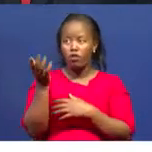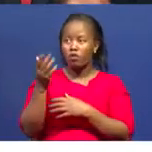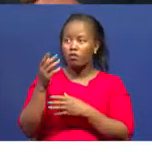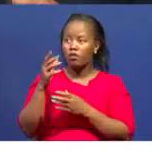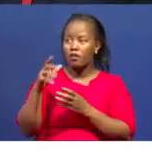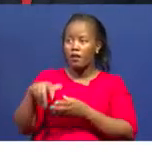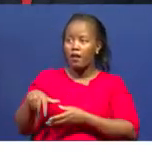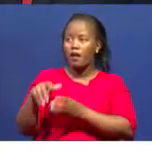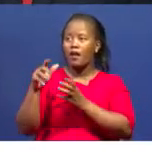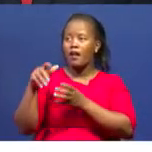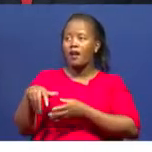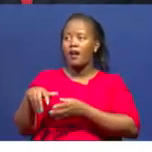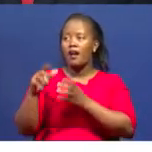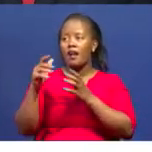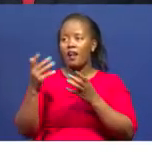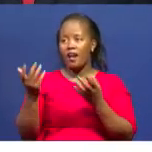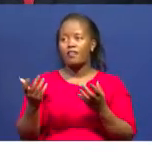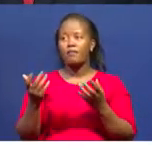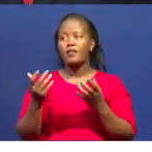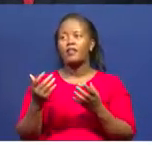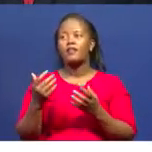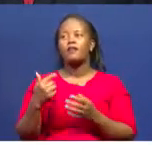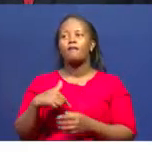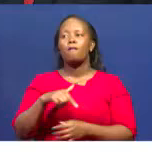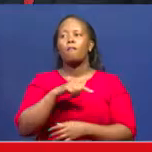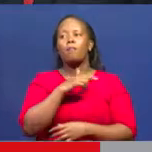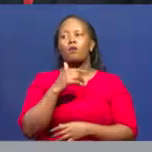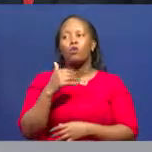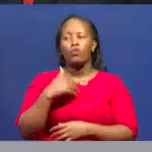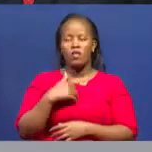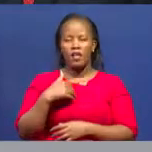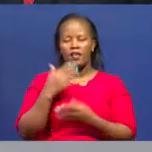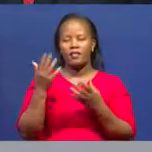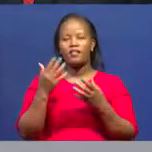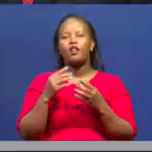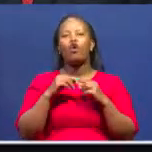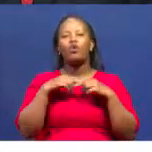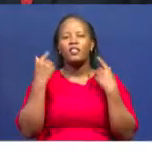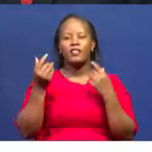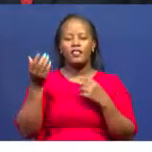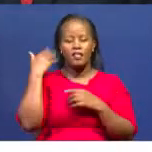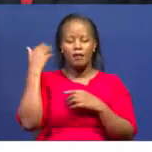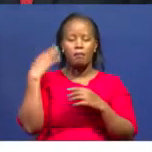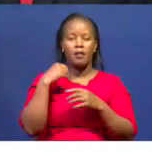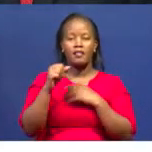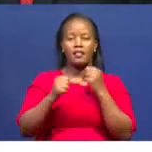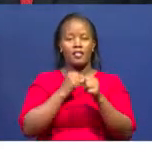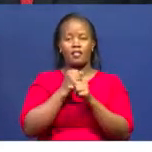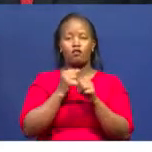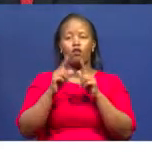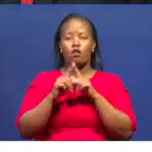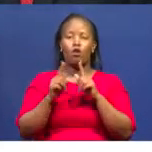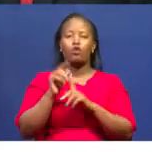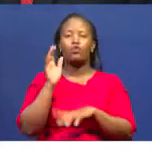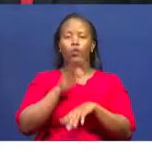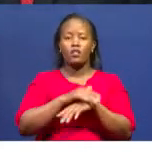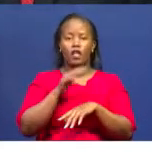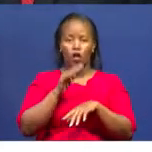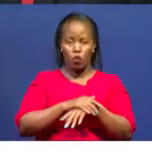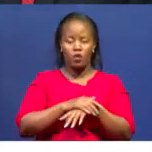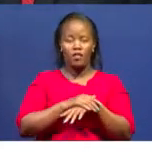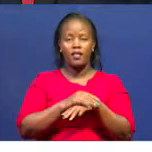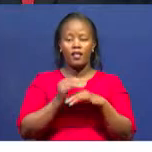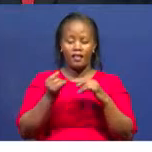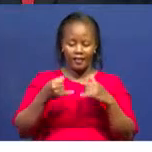base that we've held in the recent years. And it was also a very good test for